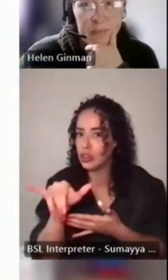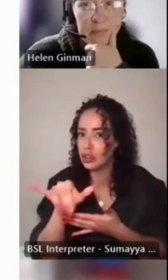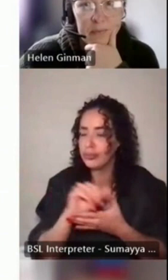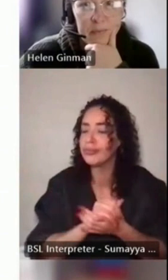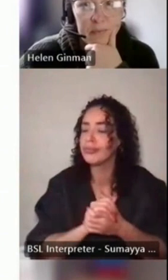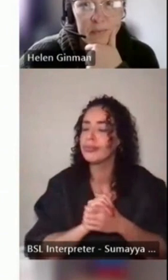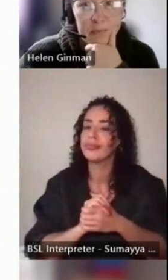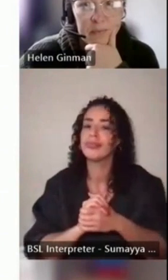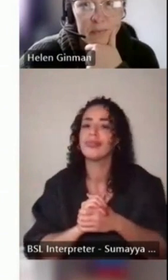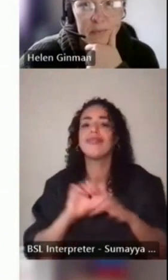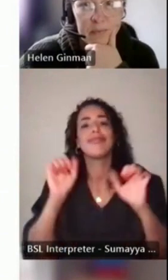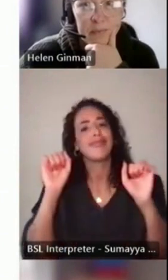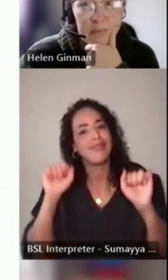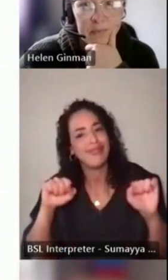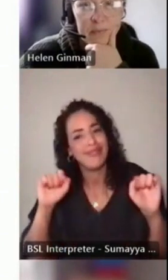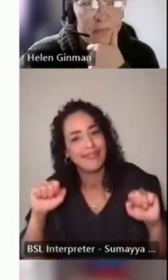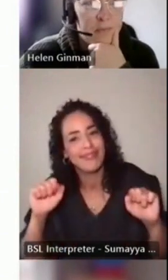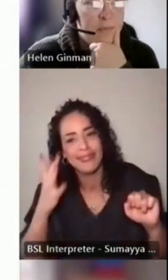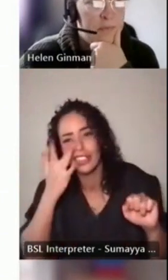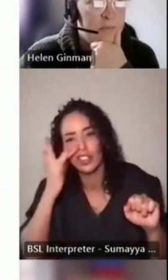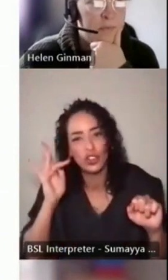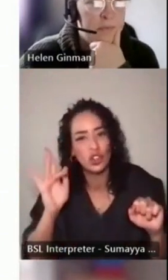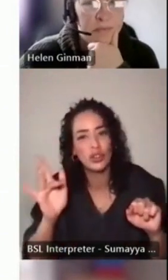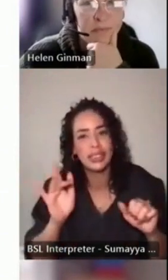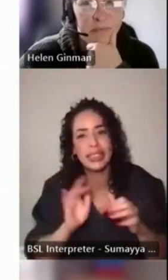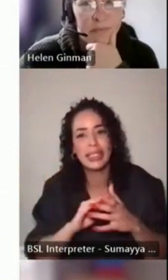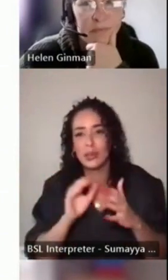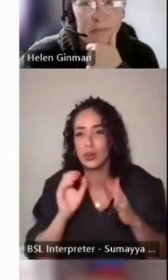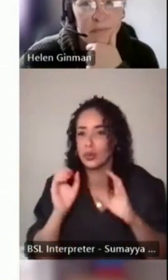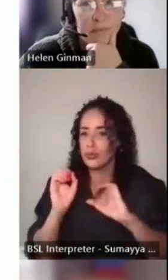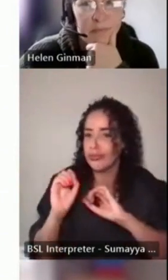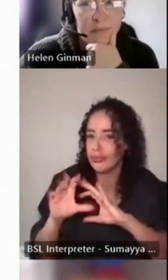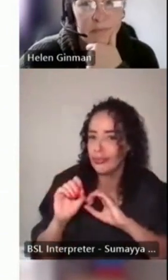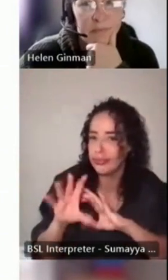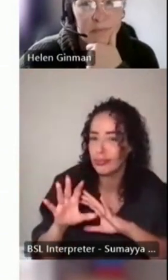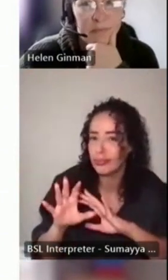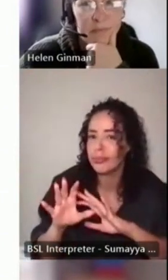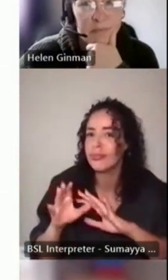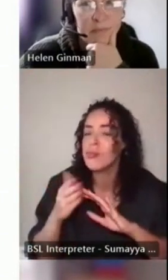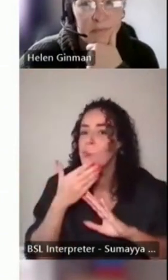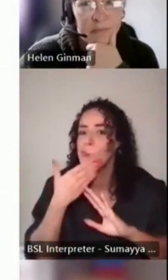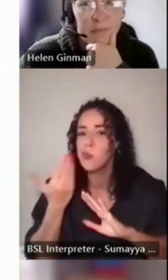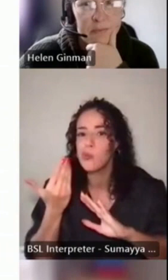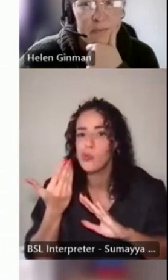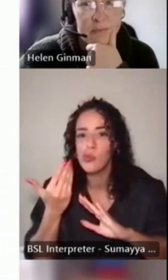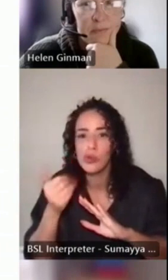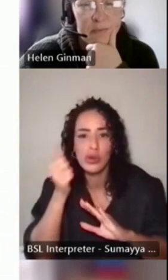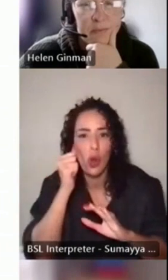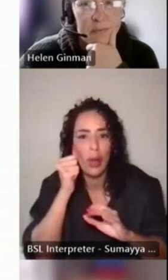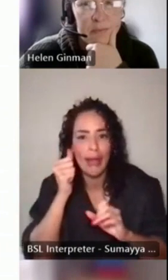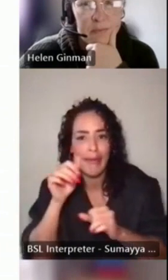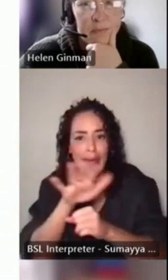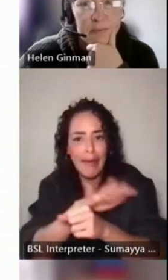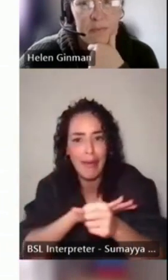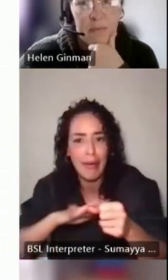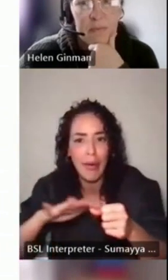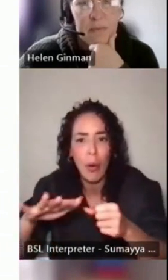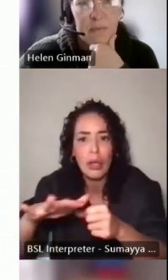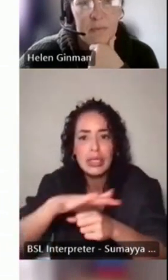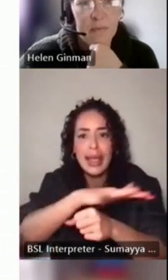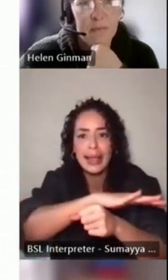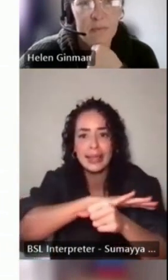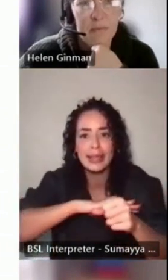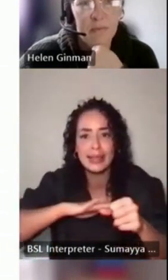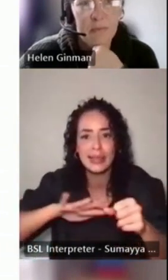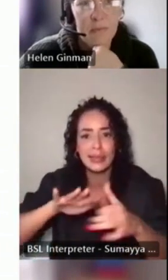Yeah, so it's tricky to sort of comment on that without knowing a little bit more context. Maybe once we've